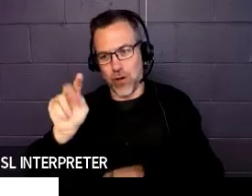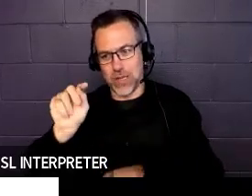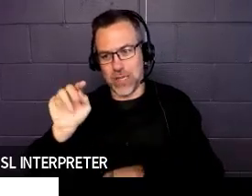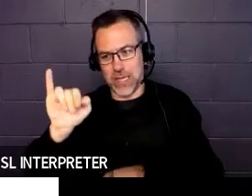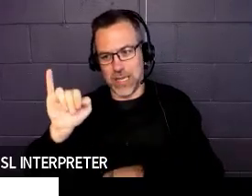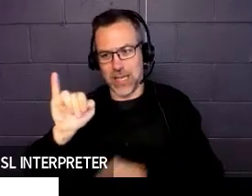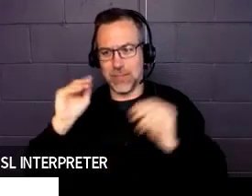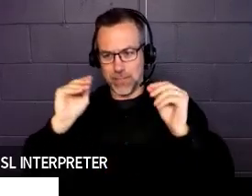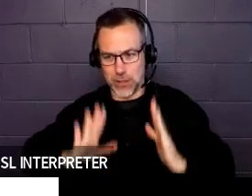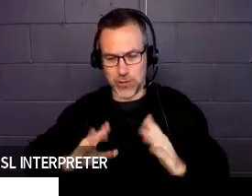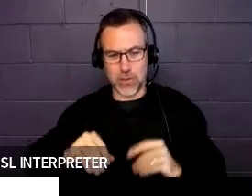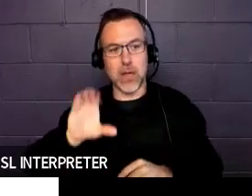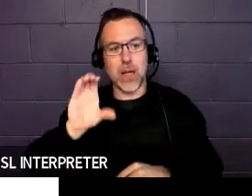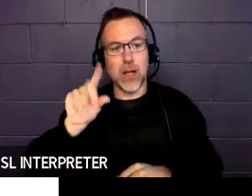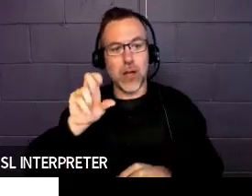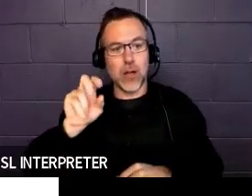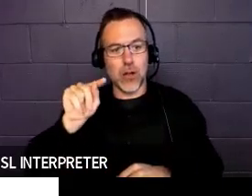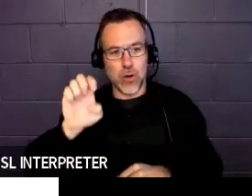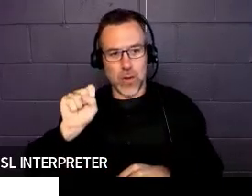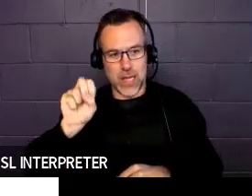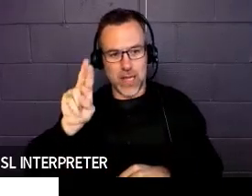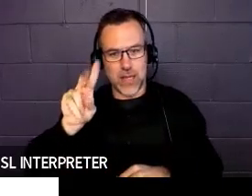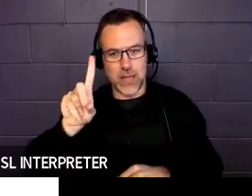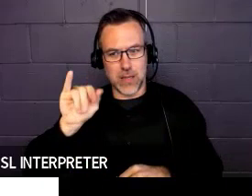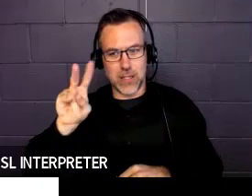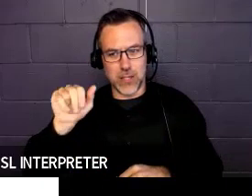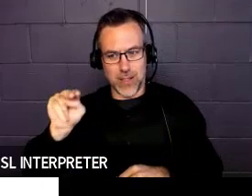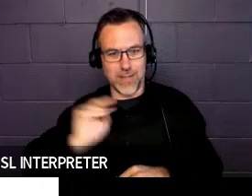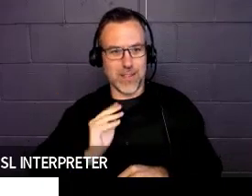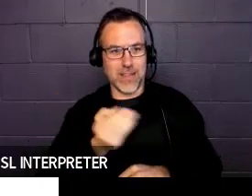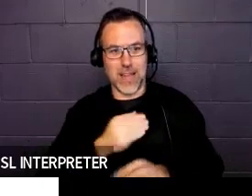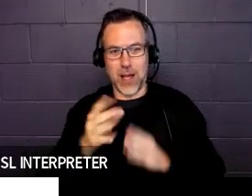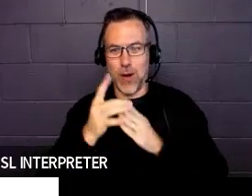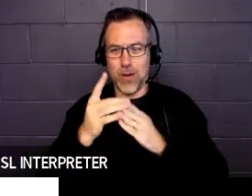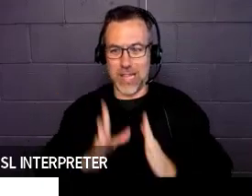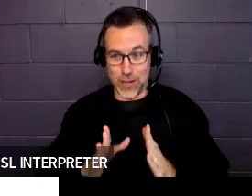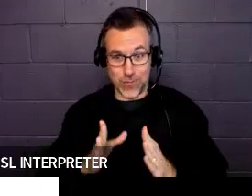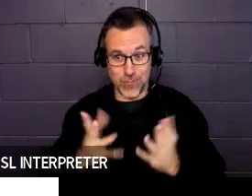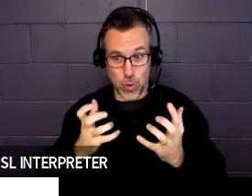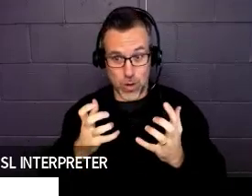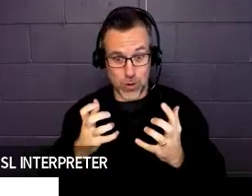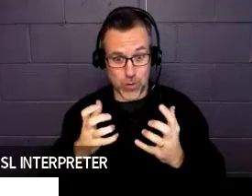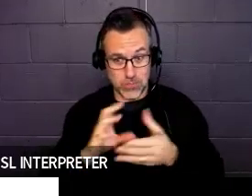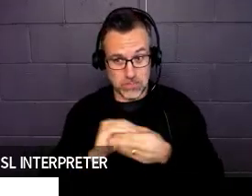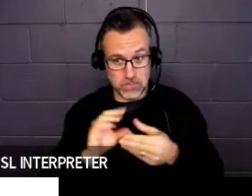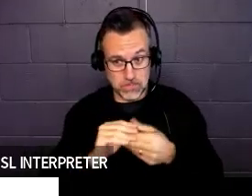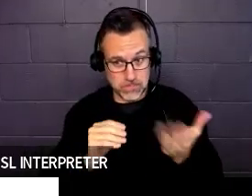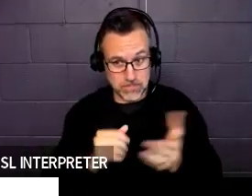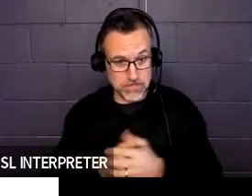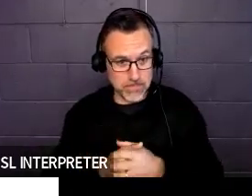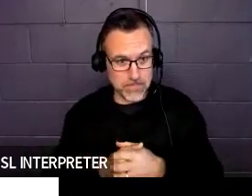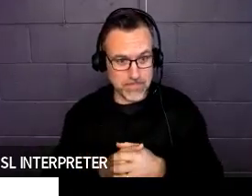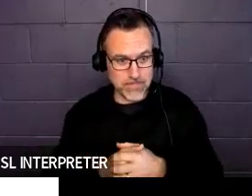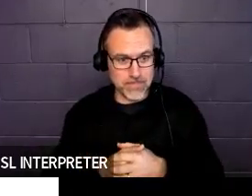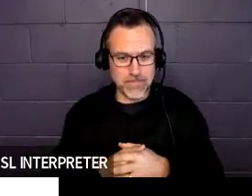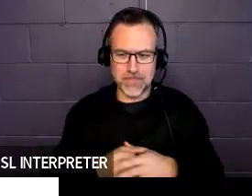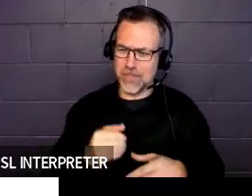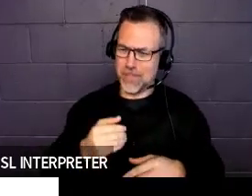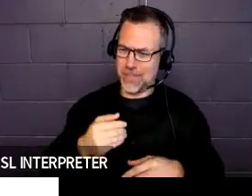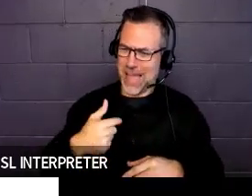And Colette Sullivan is our leader. Colette, you want to come on and say hi? Our